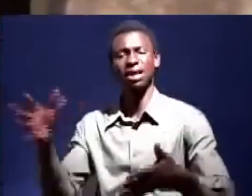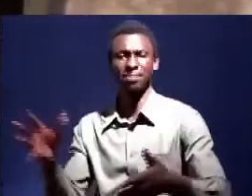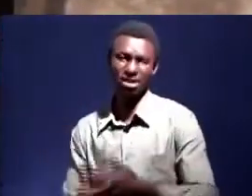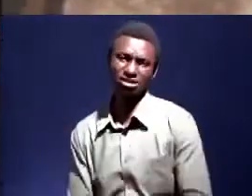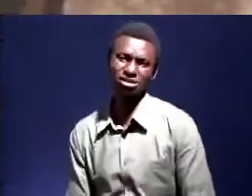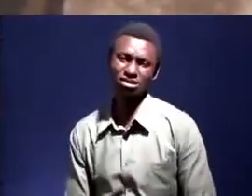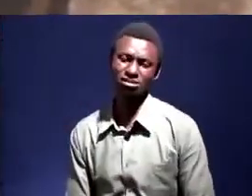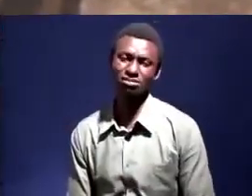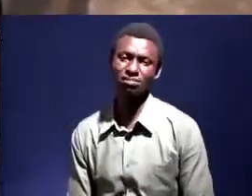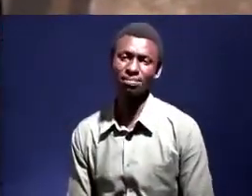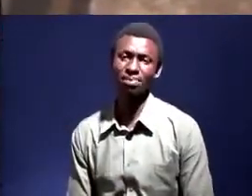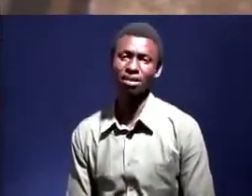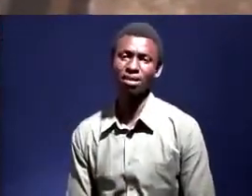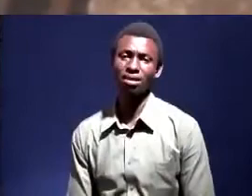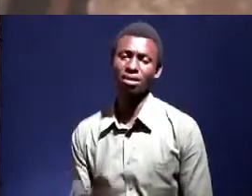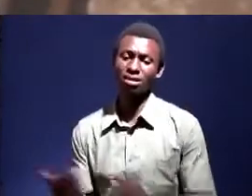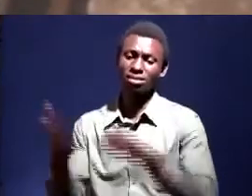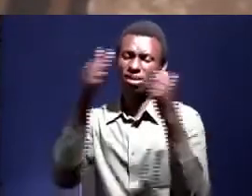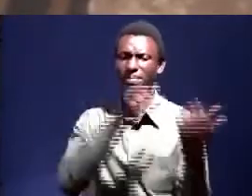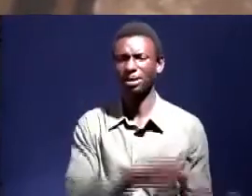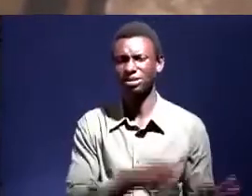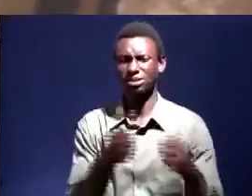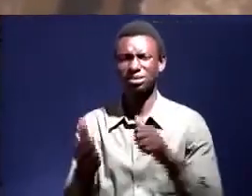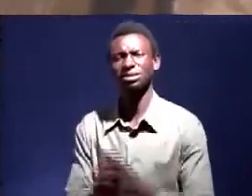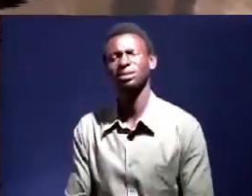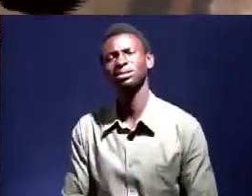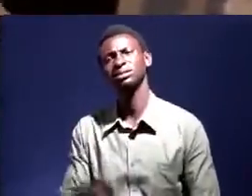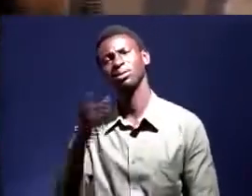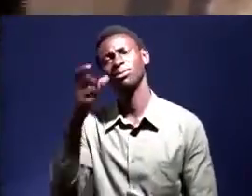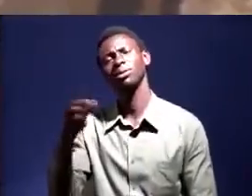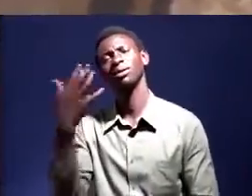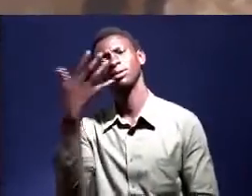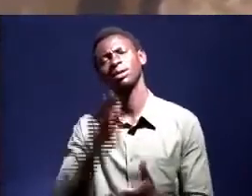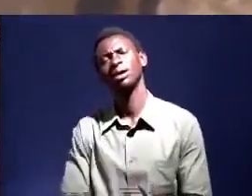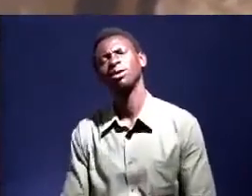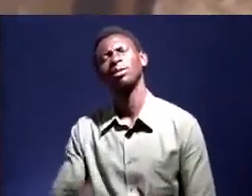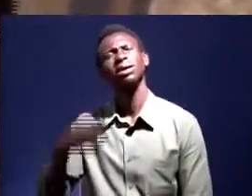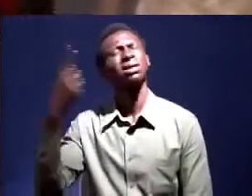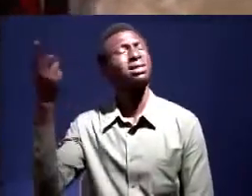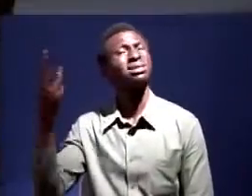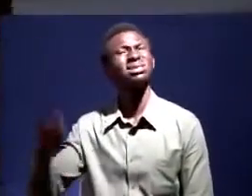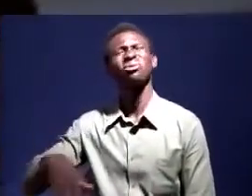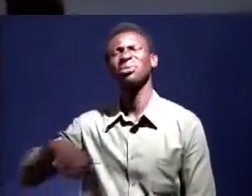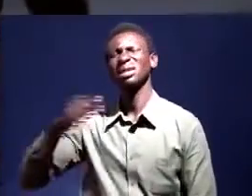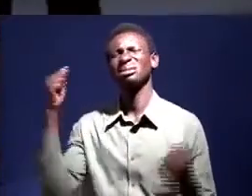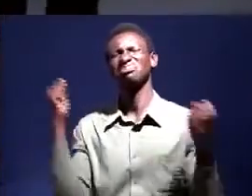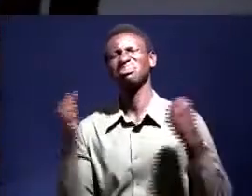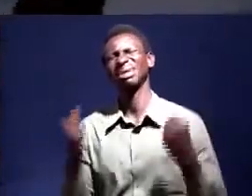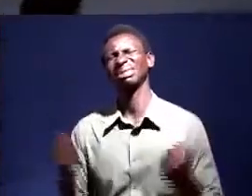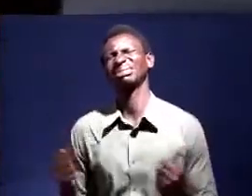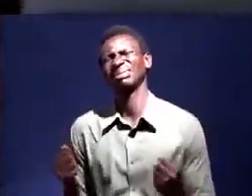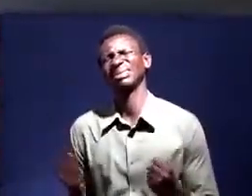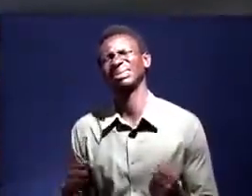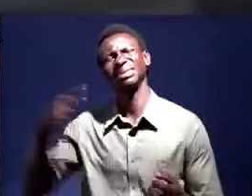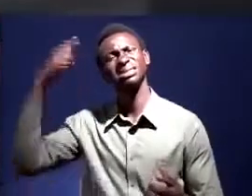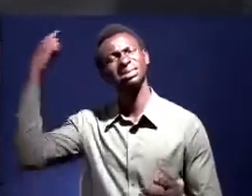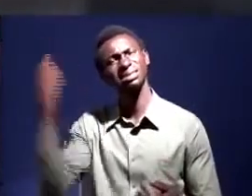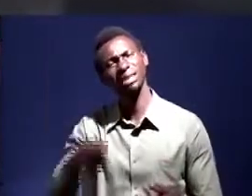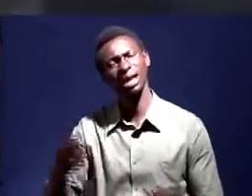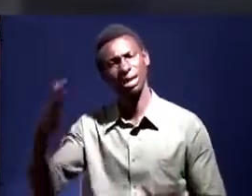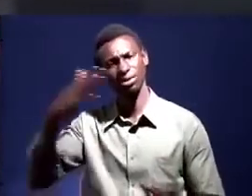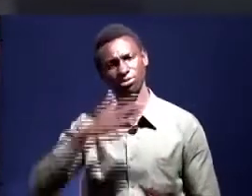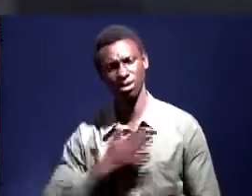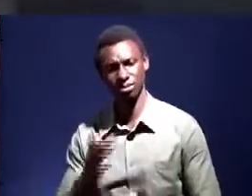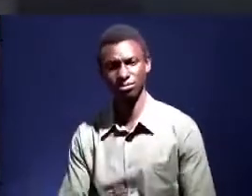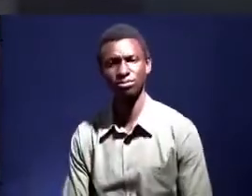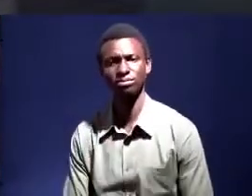going to be too cold. Itakuwa ni baridi sana kwangu. So he said he got an idea. Hivyo akasema, oh, nimepata wazo. On Monday. Siku ya Jumatatu.